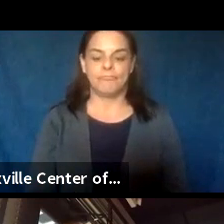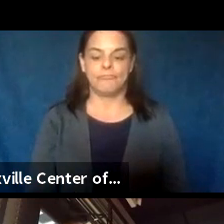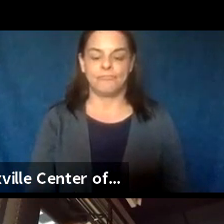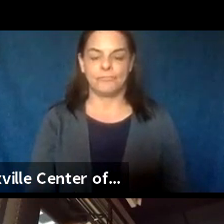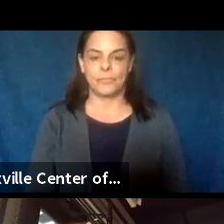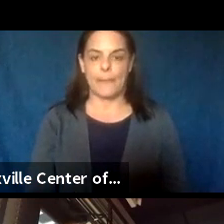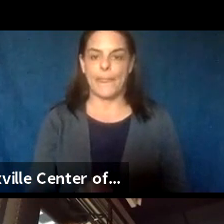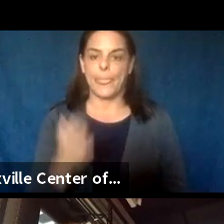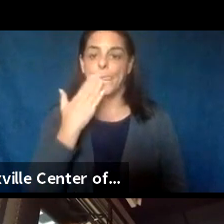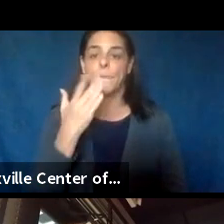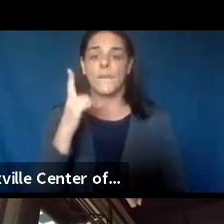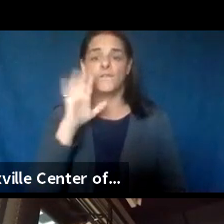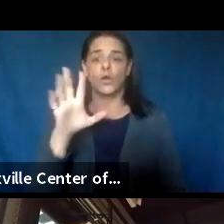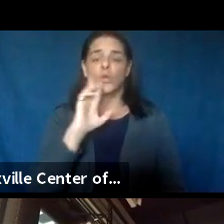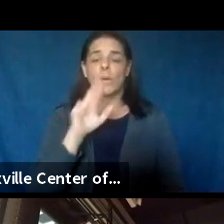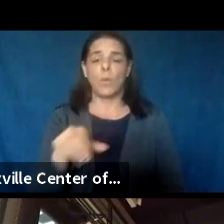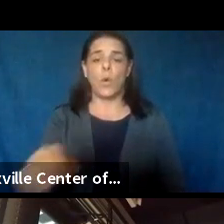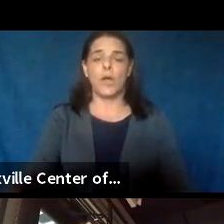Thank you for your report.